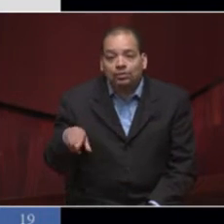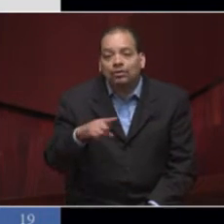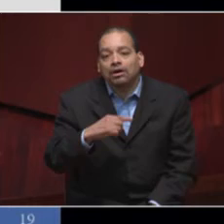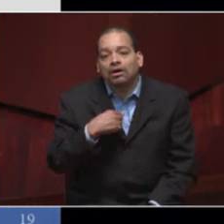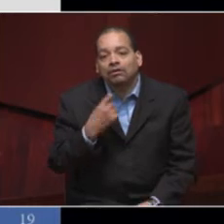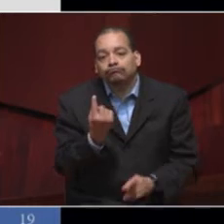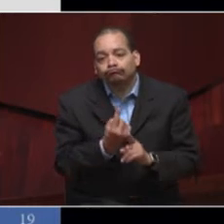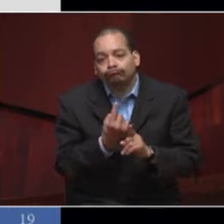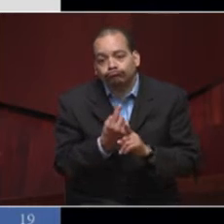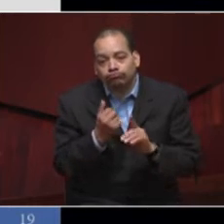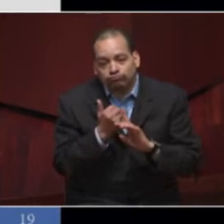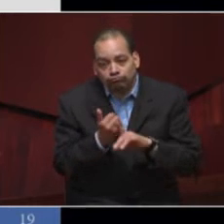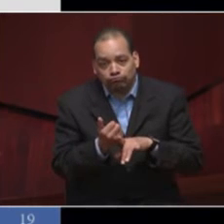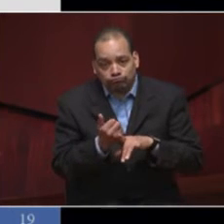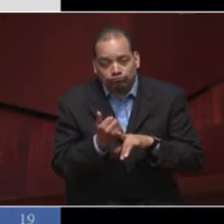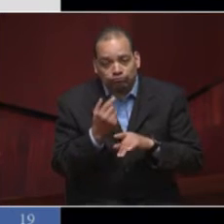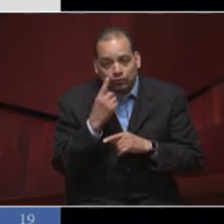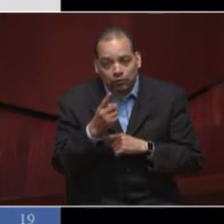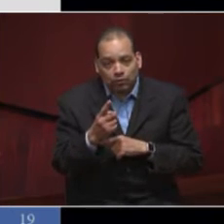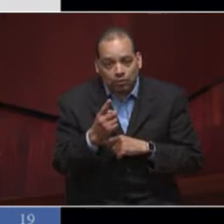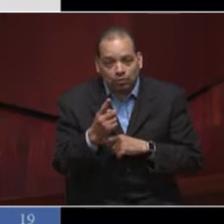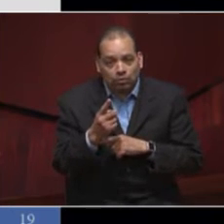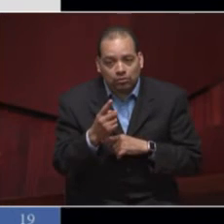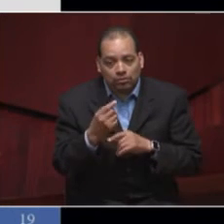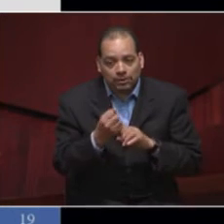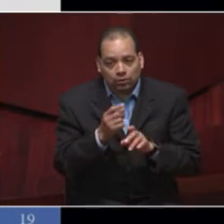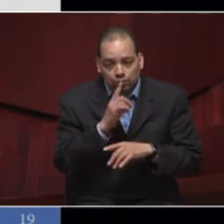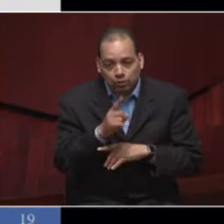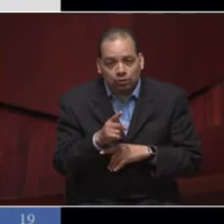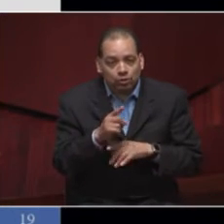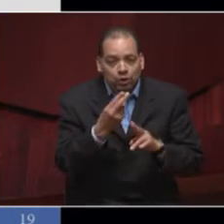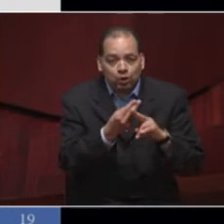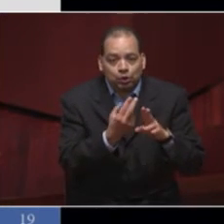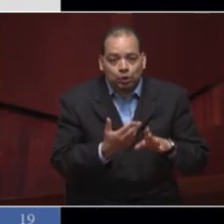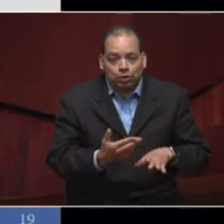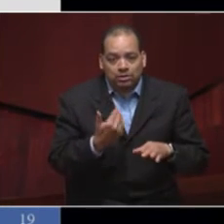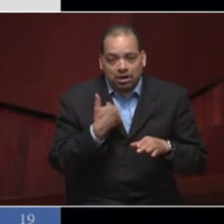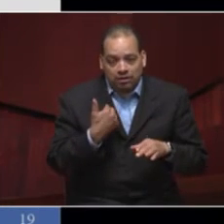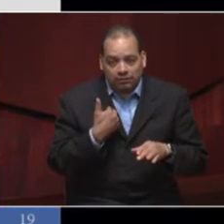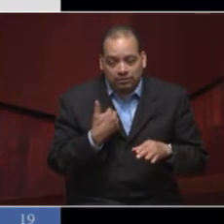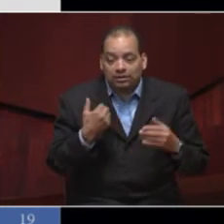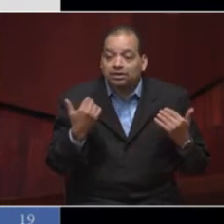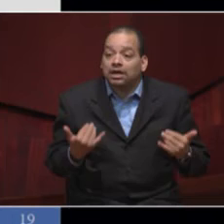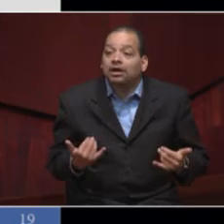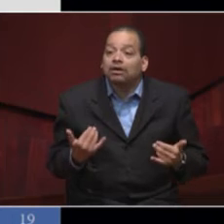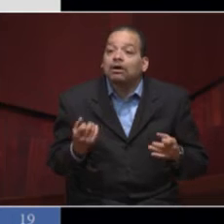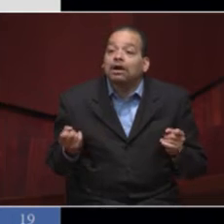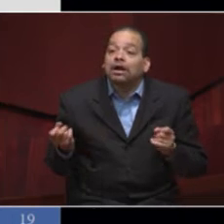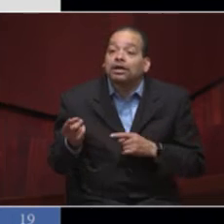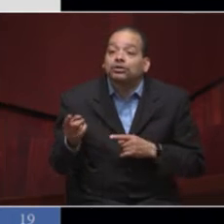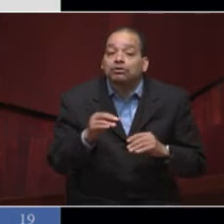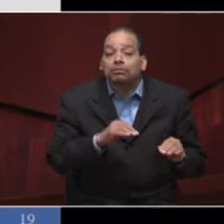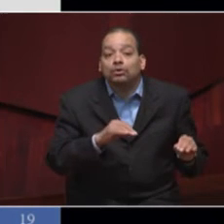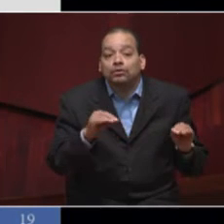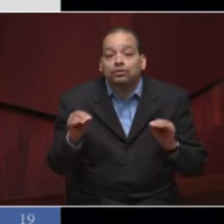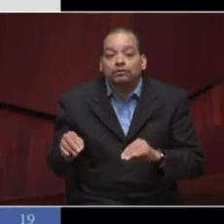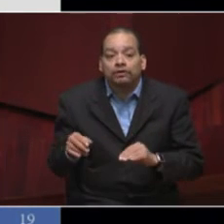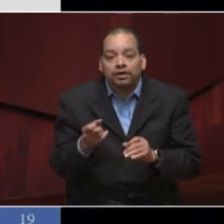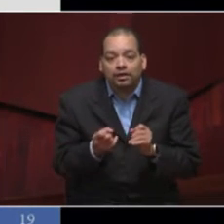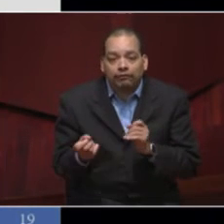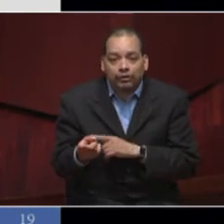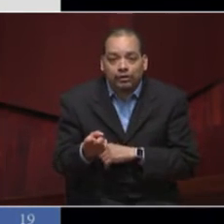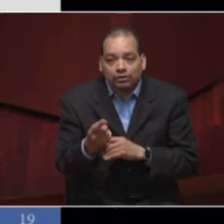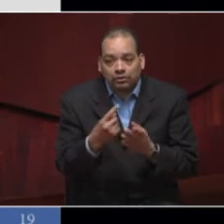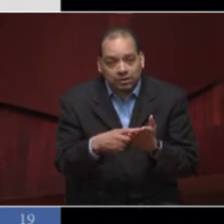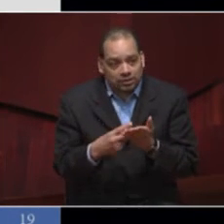users have the accounts they need. Annual move, we talk about this every year. In fact, we talk about this all the time, all